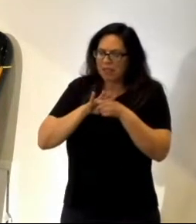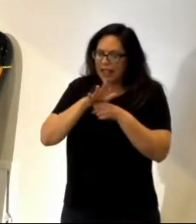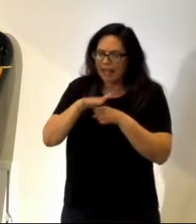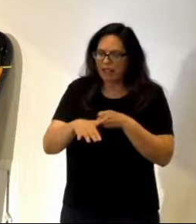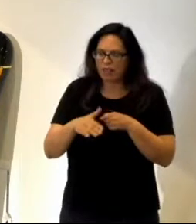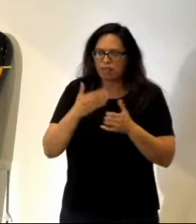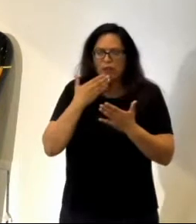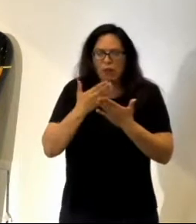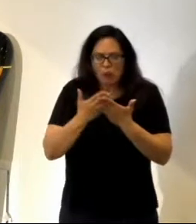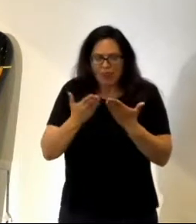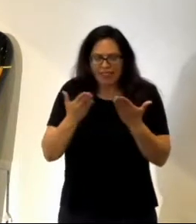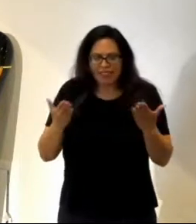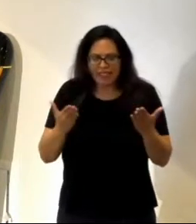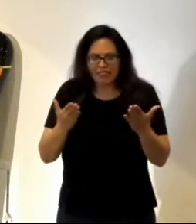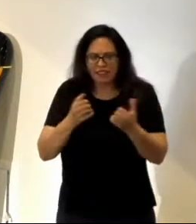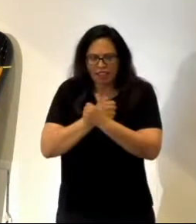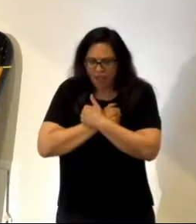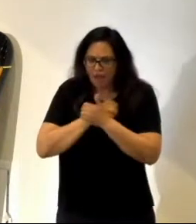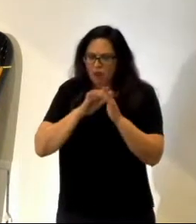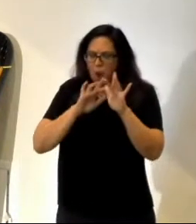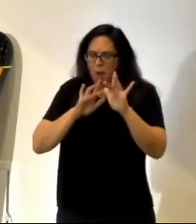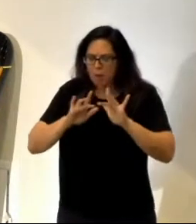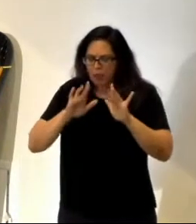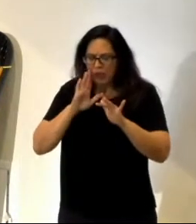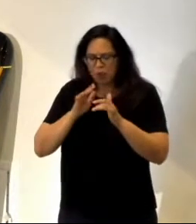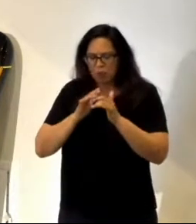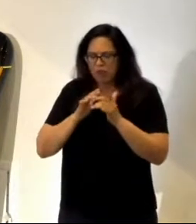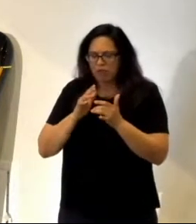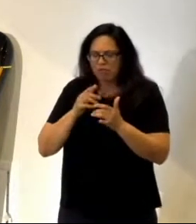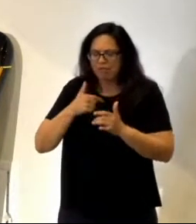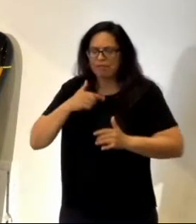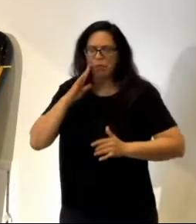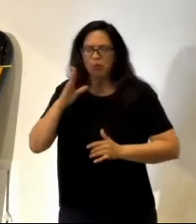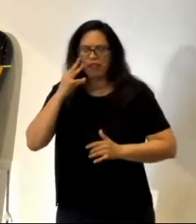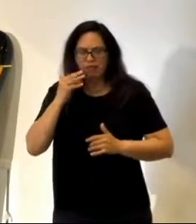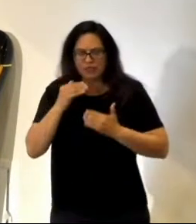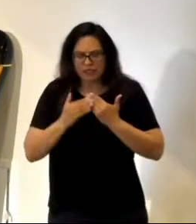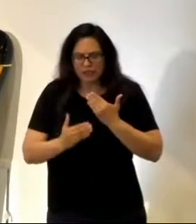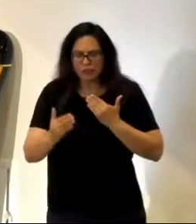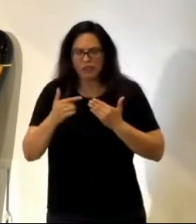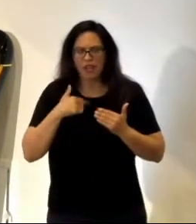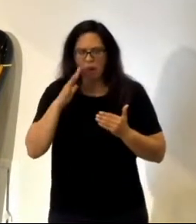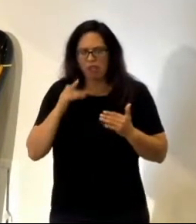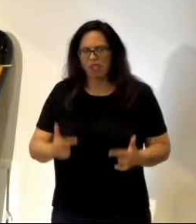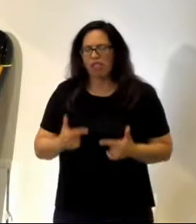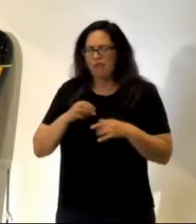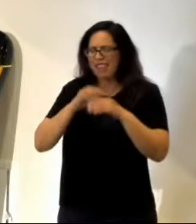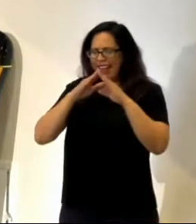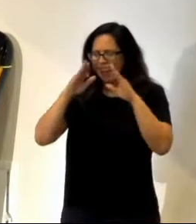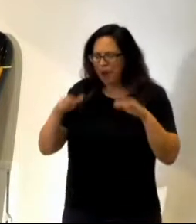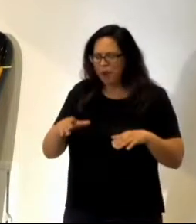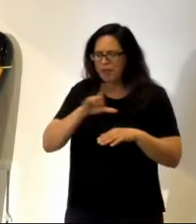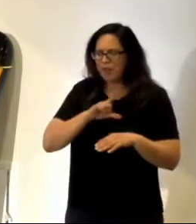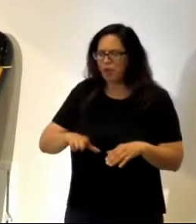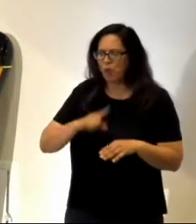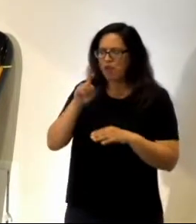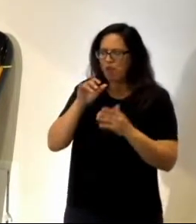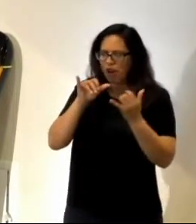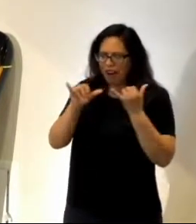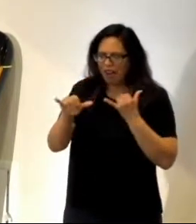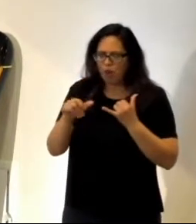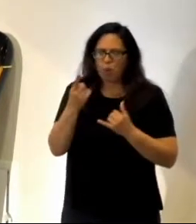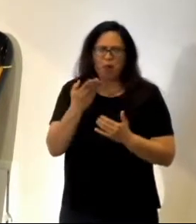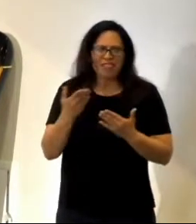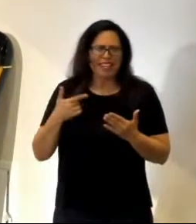days of my life, and I will dwell in the house of the Lord forever. Something I want to point out in that first